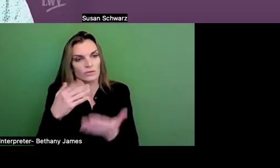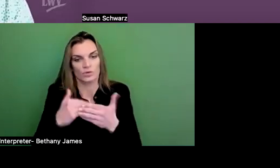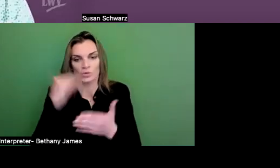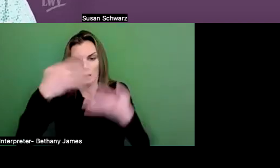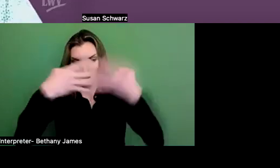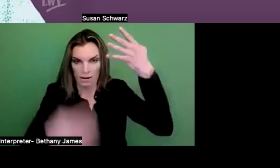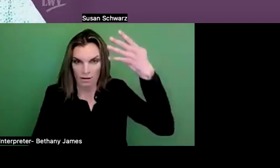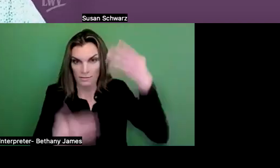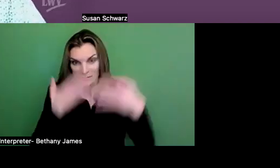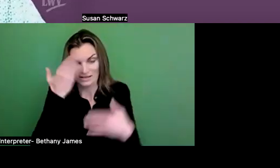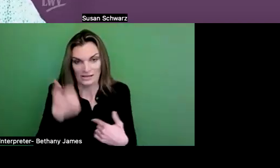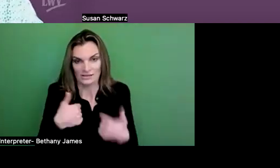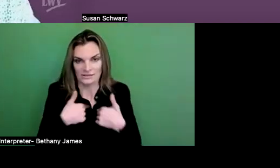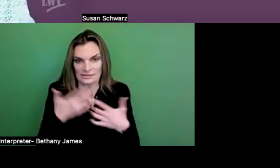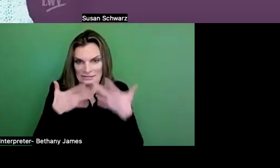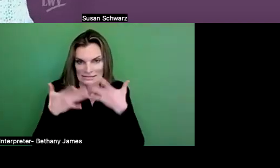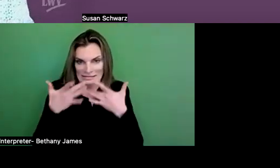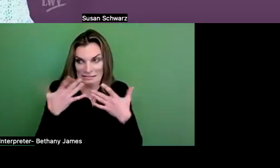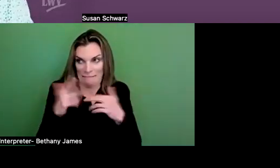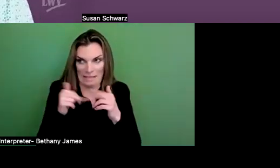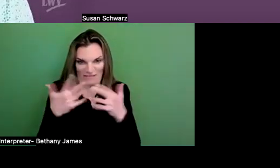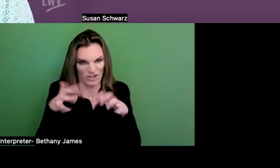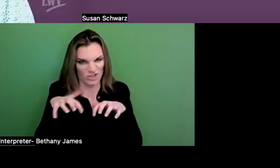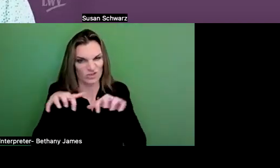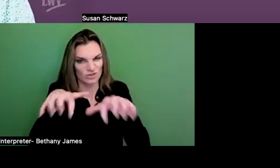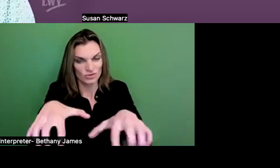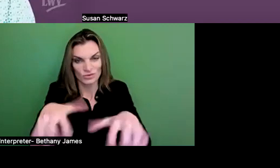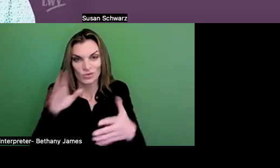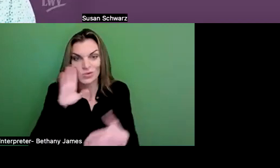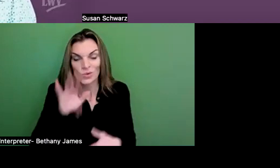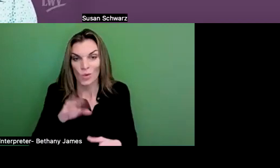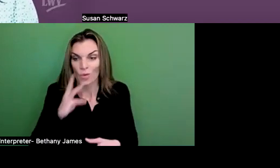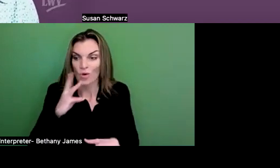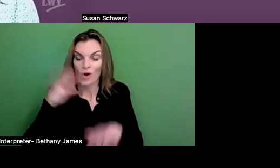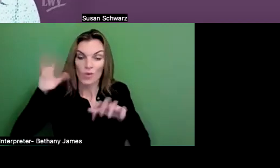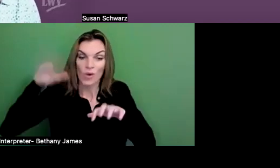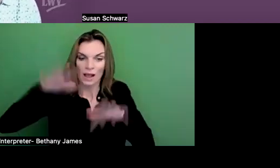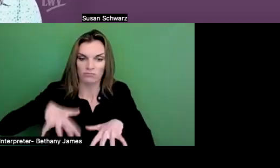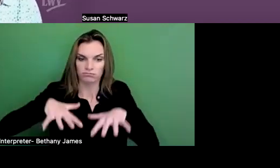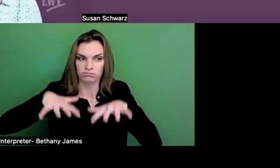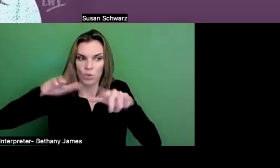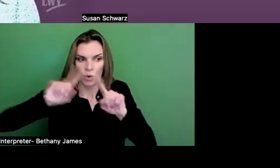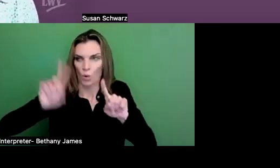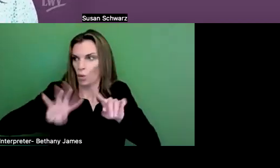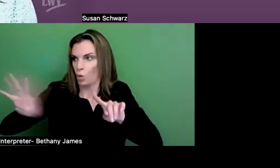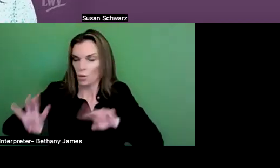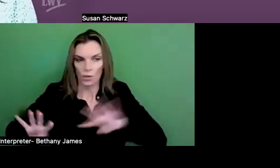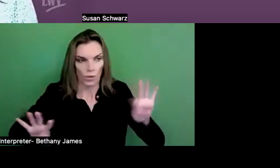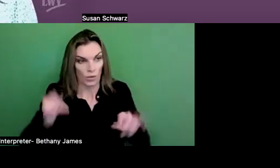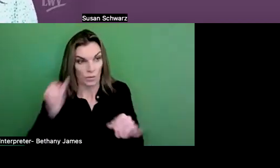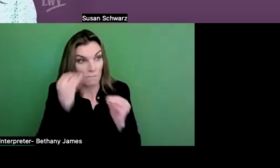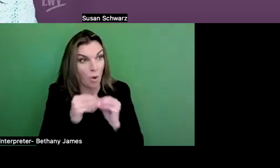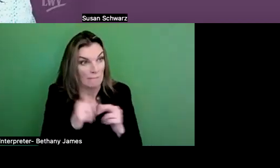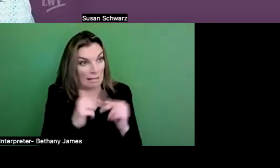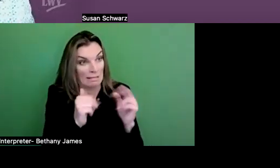well built out. Like I said before about the stormwater problem, the more impervious surface there is, the